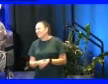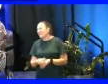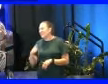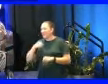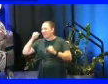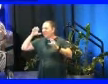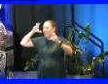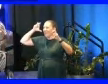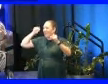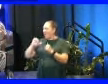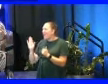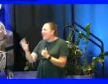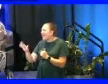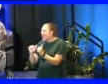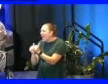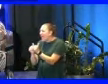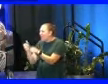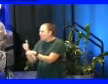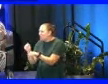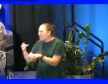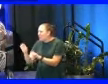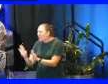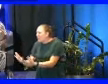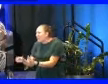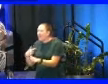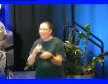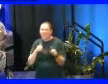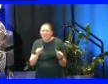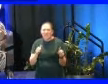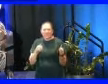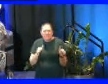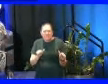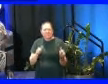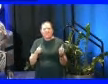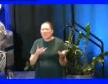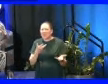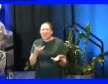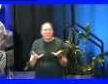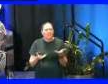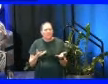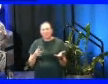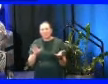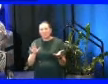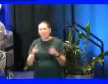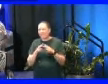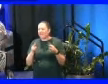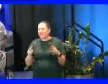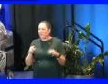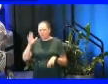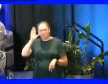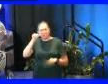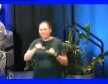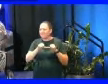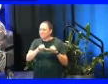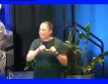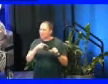so amazed. I said, how did you get this? Because I had been trying to, I'm a very persistent person. If